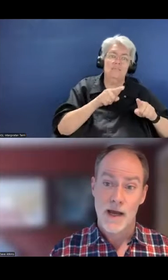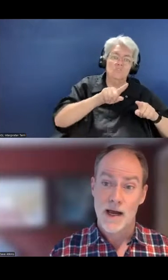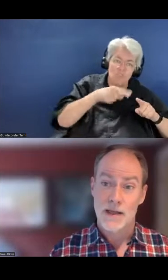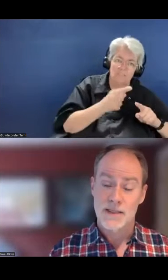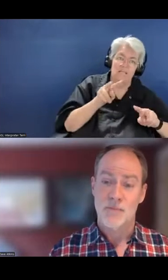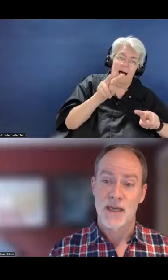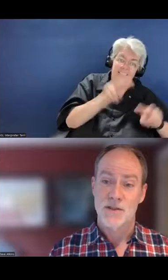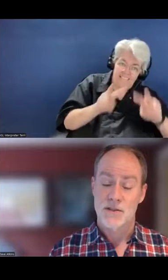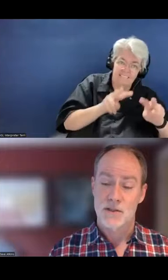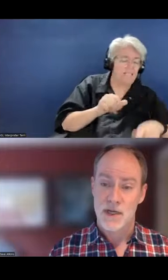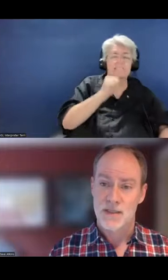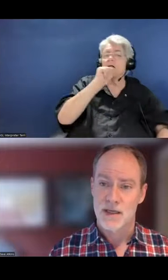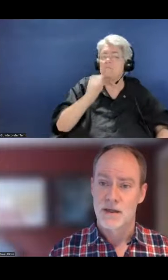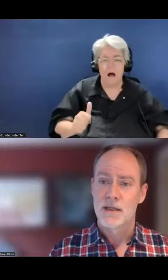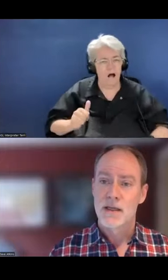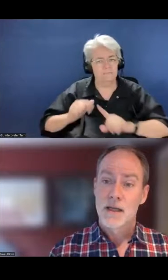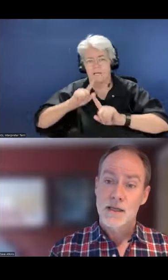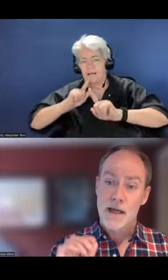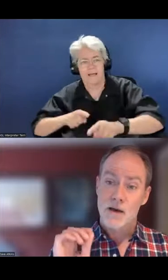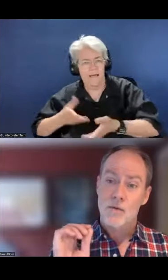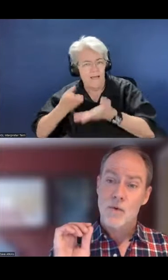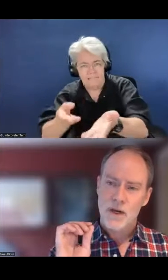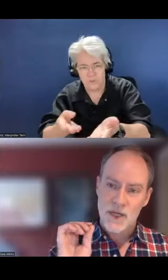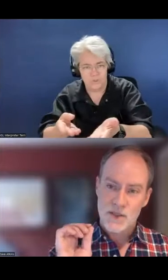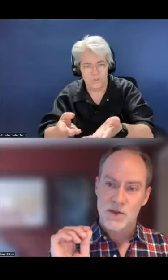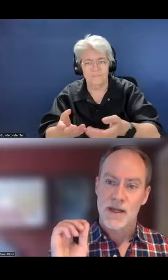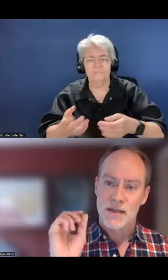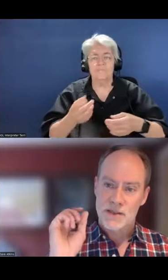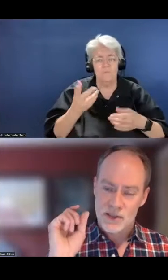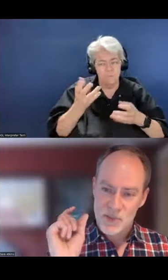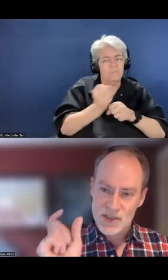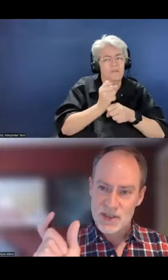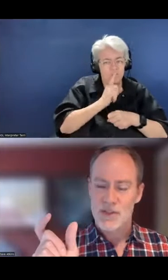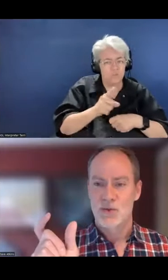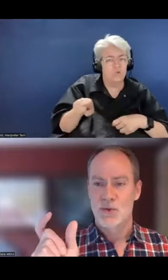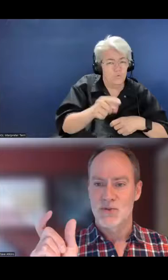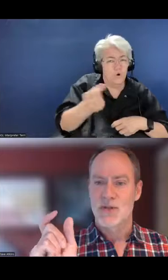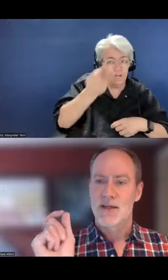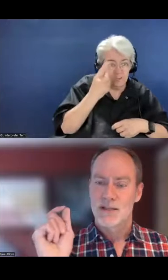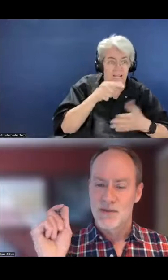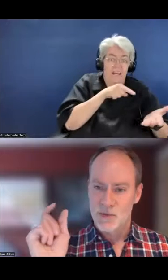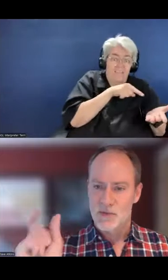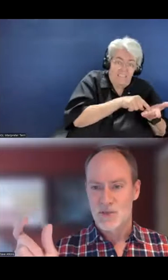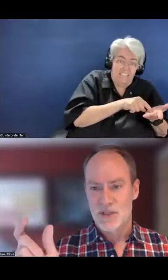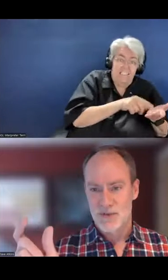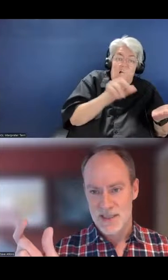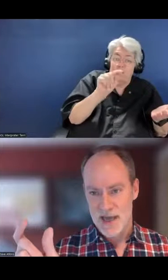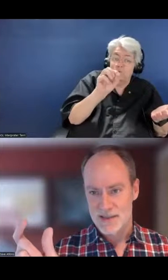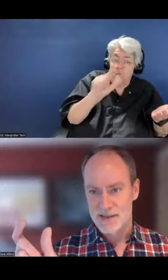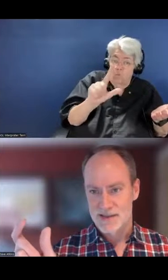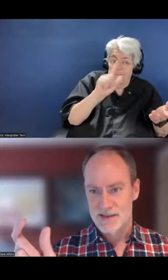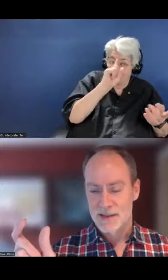about AI and its applications to crisis care, is that we want to make sure that these are specific tools developed for